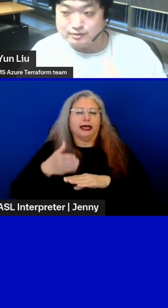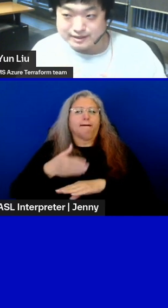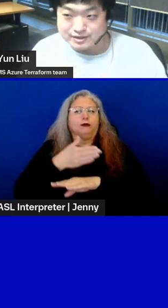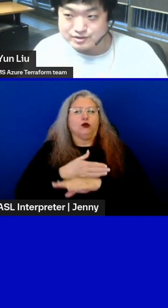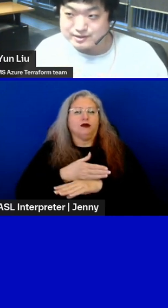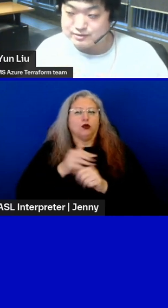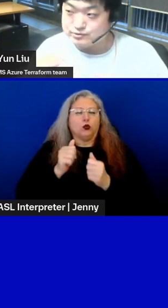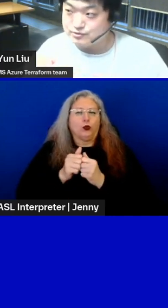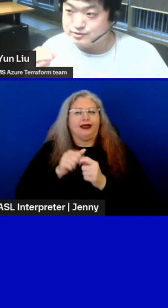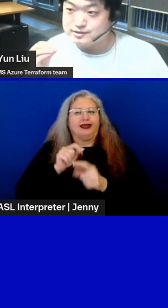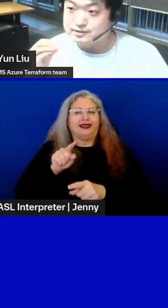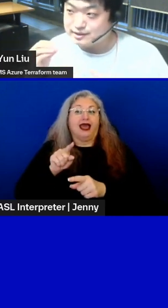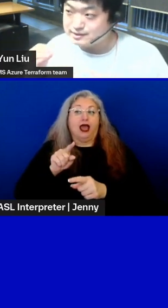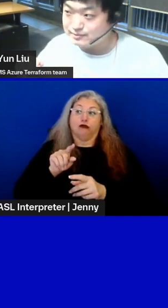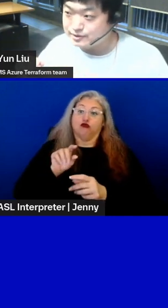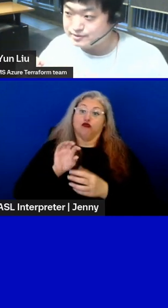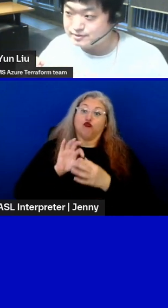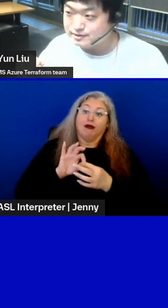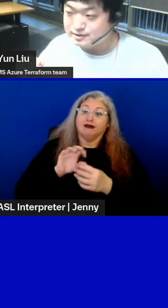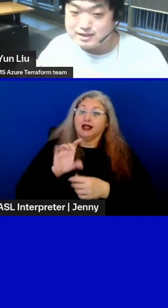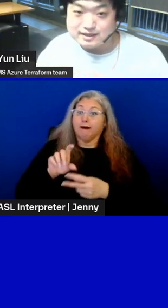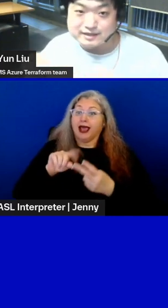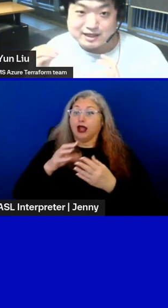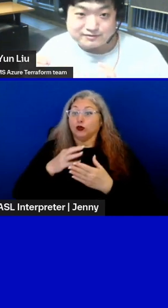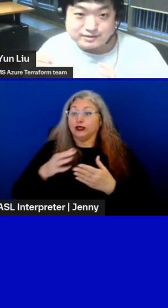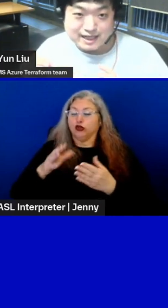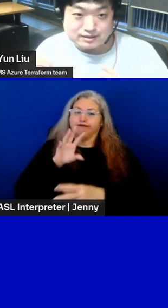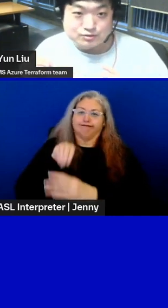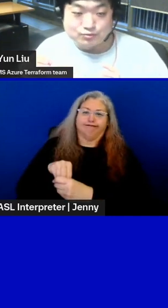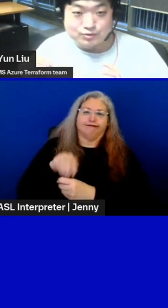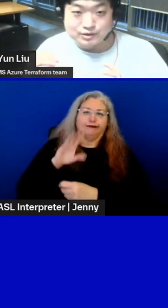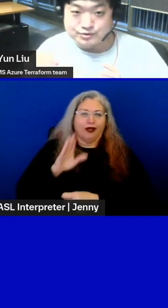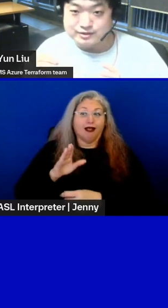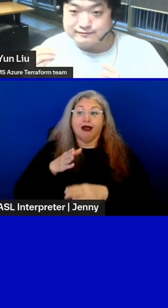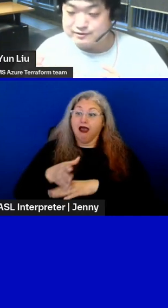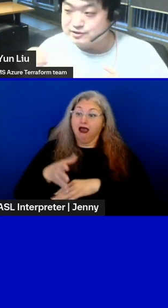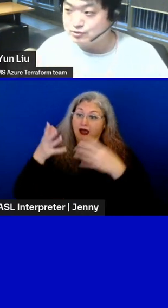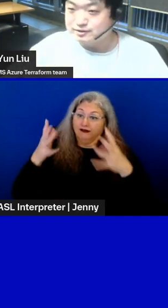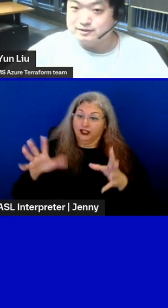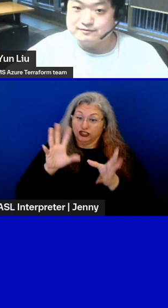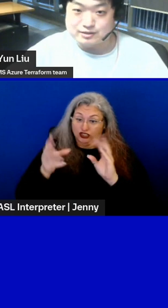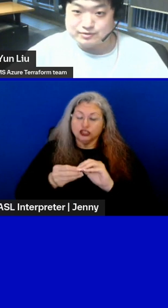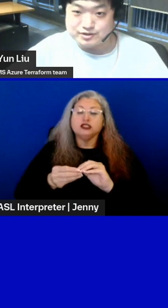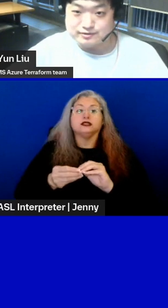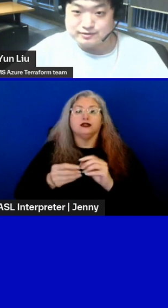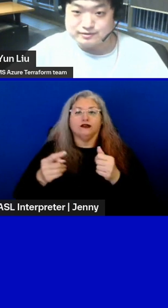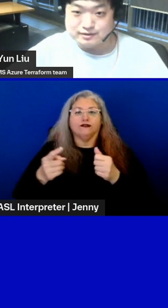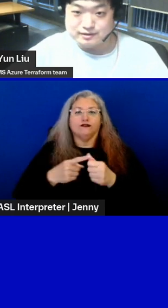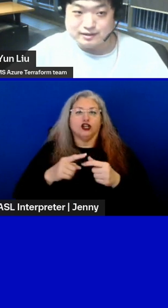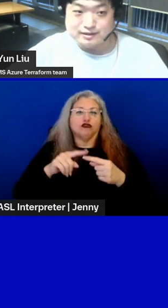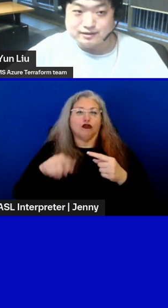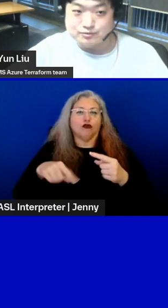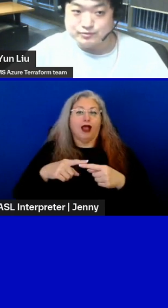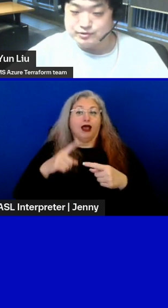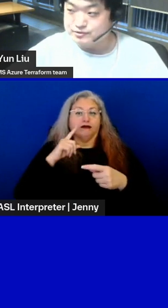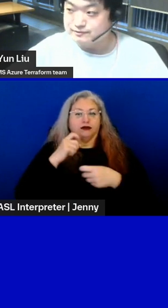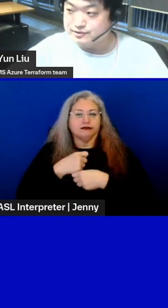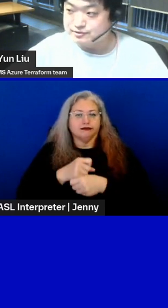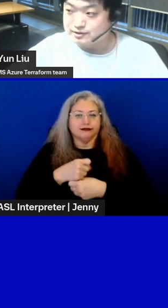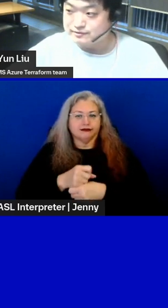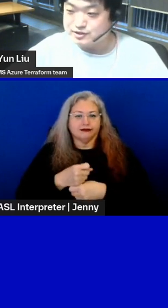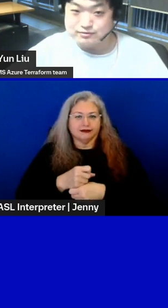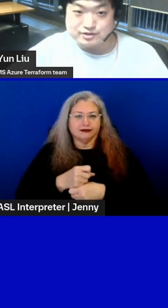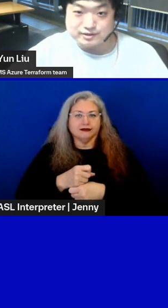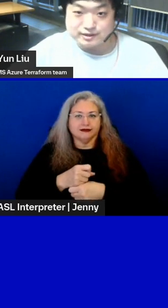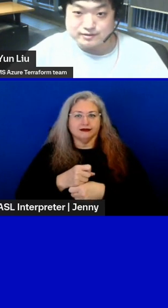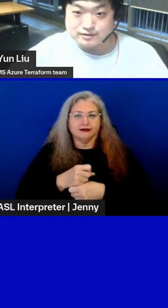relevant documentations and resource samples. And after that, we will do the first round of generation. We will do the first